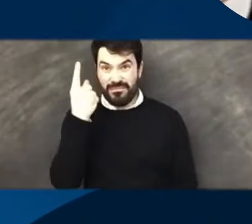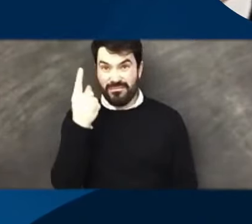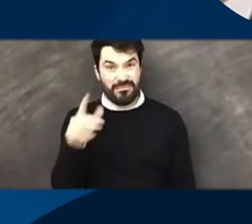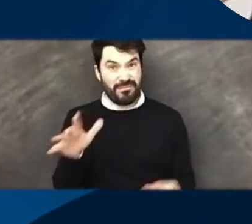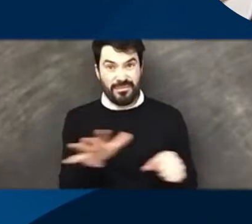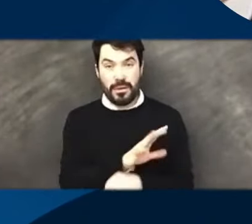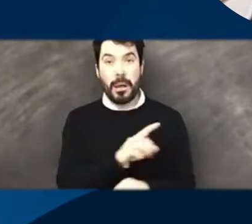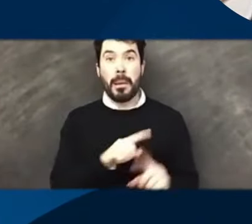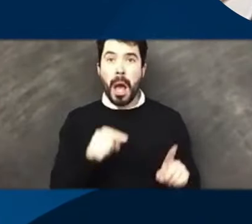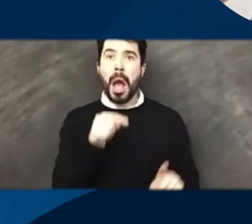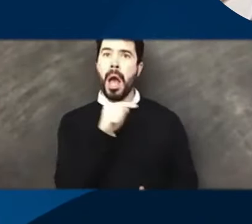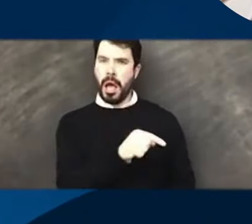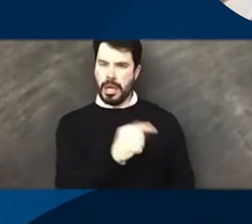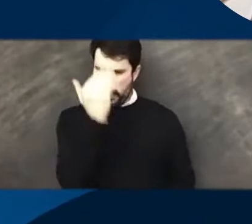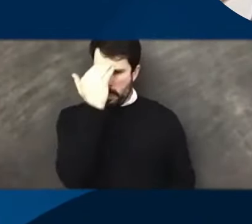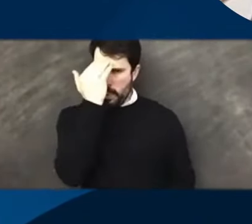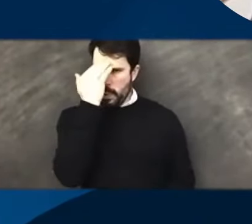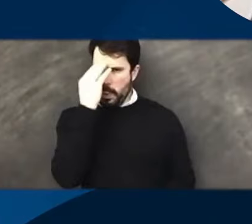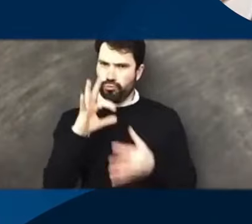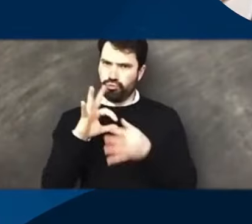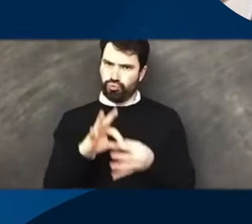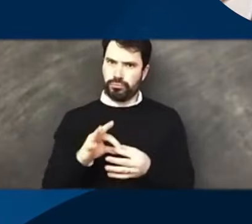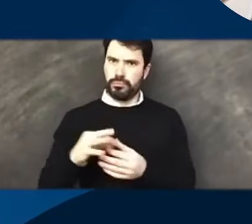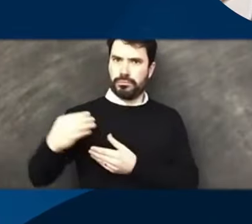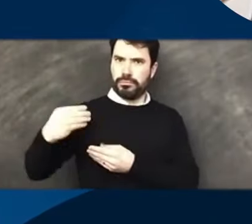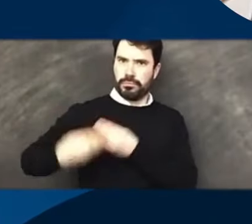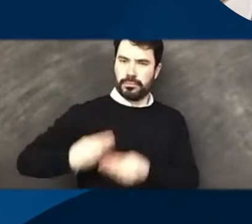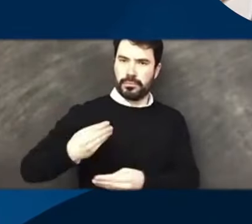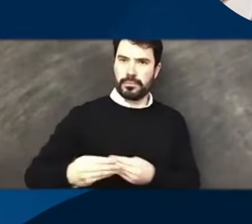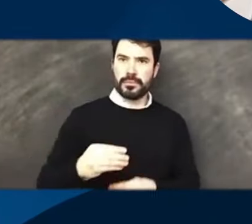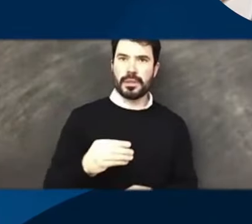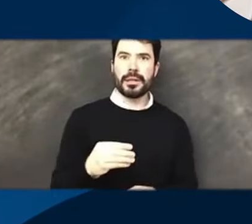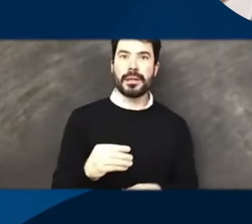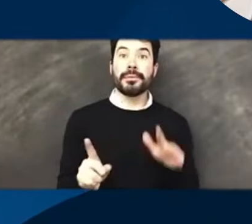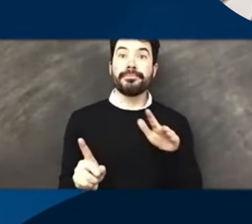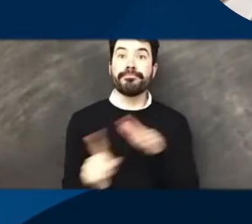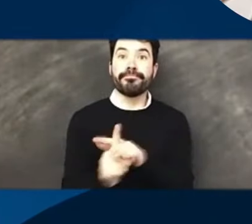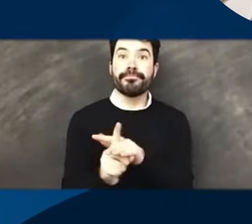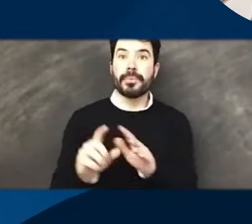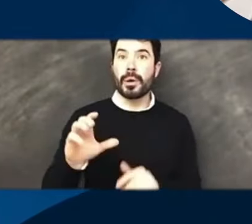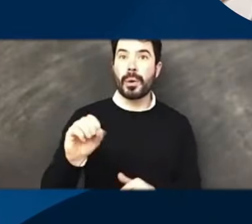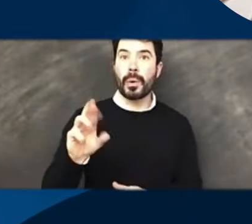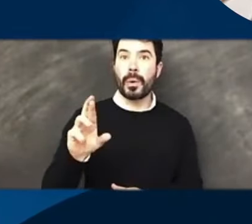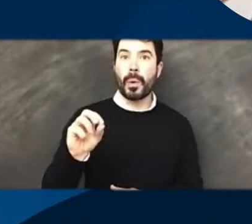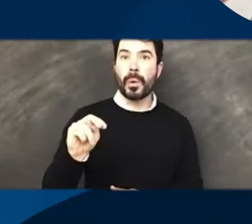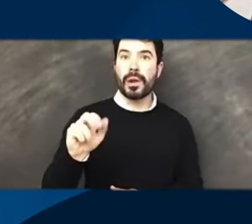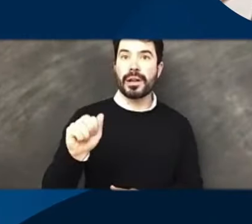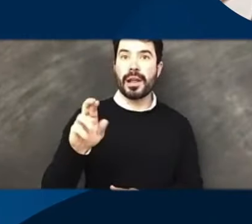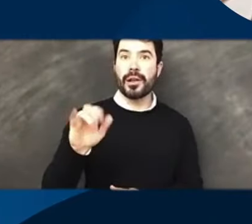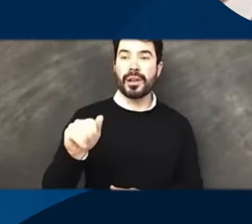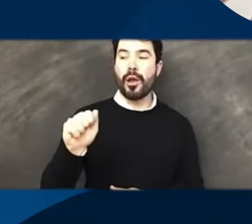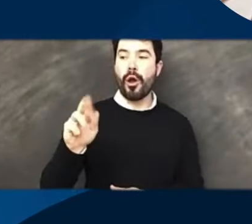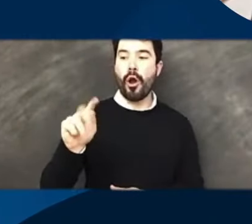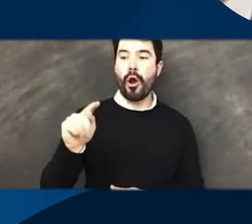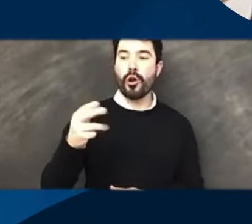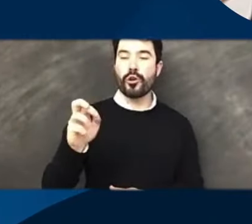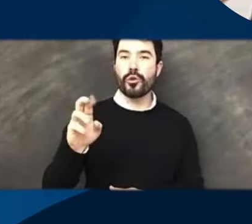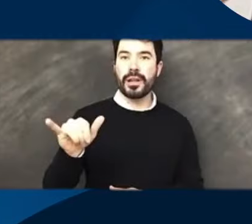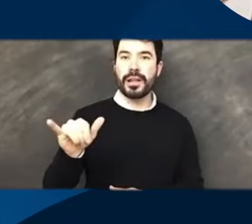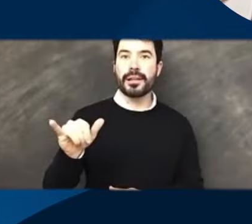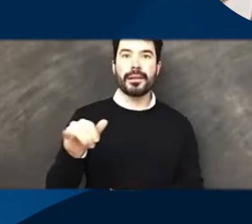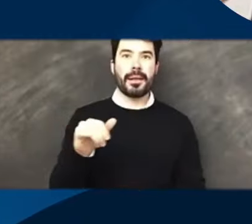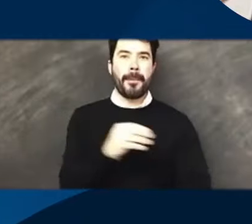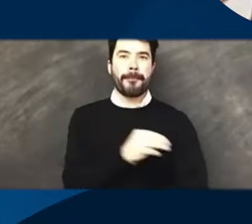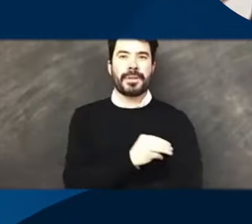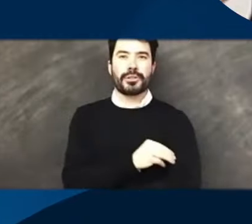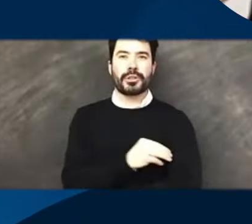it. And that would be kind of coronary artery, spontaneous coronary artery dissection of kind of fibromuscular dysplasia of the artery.